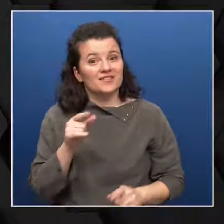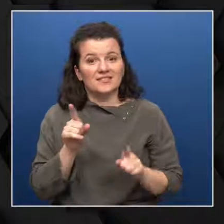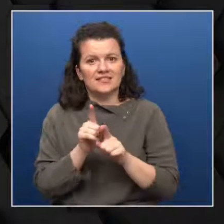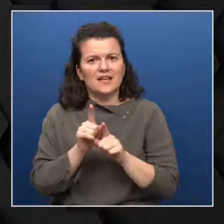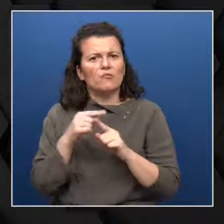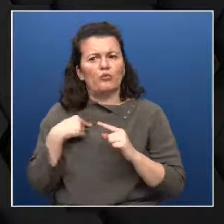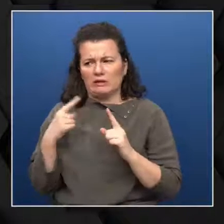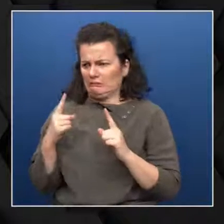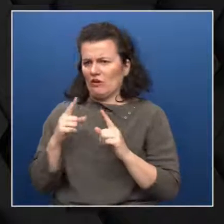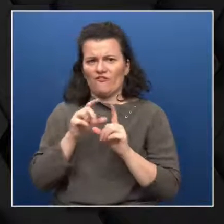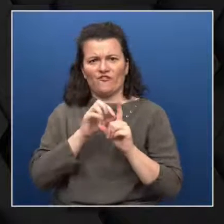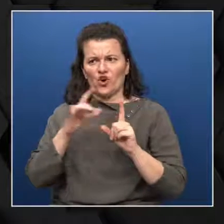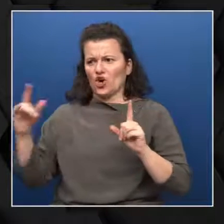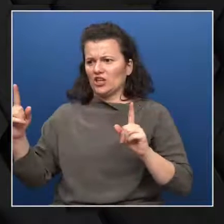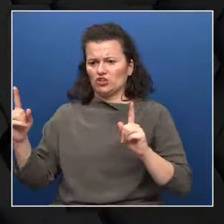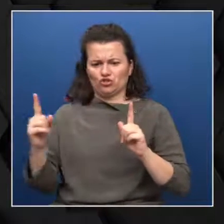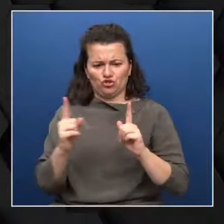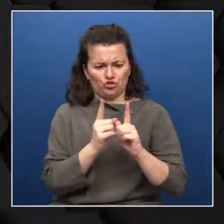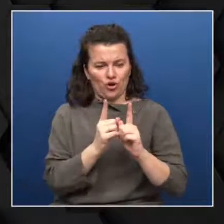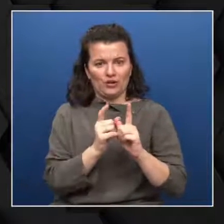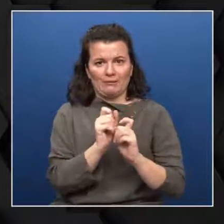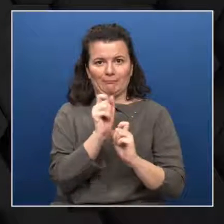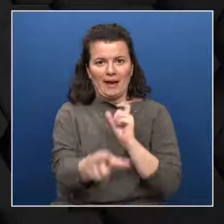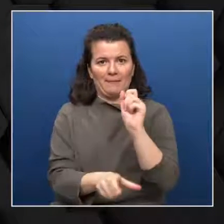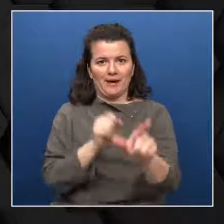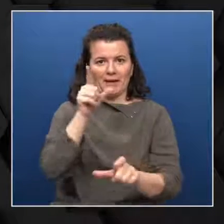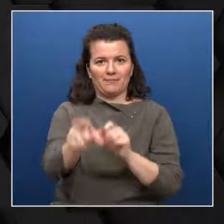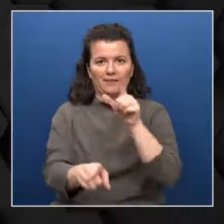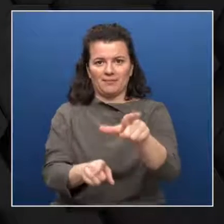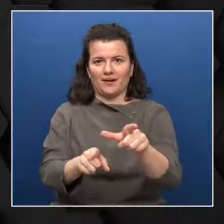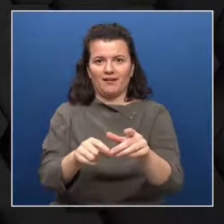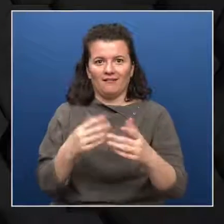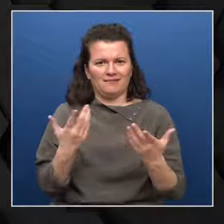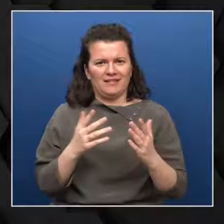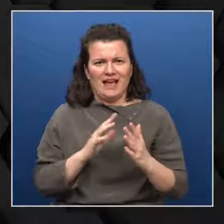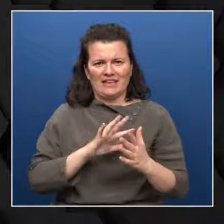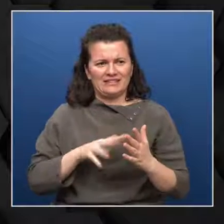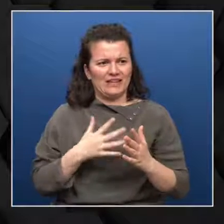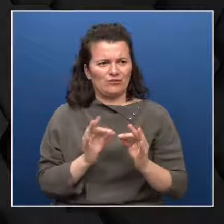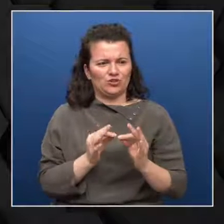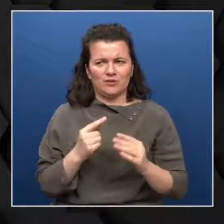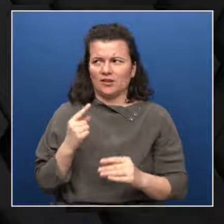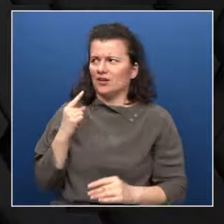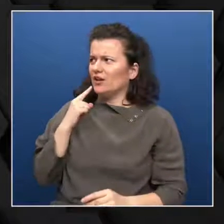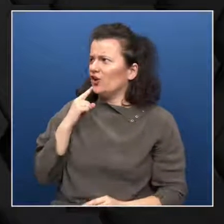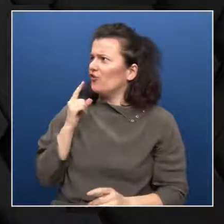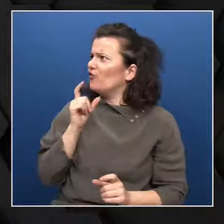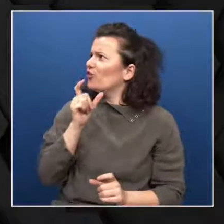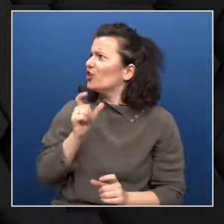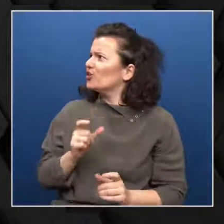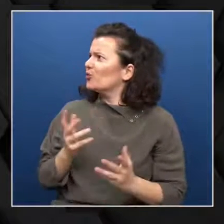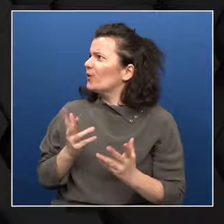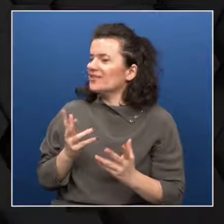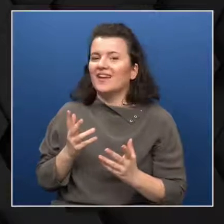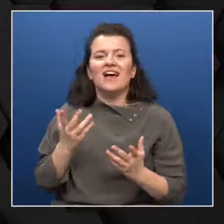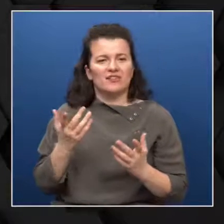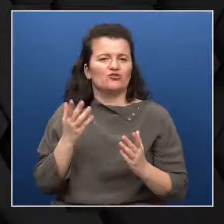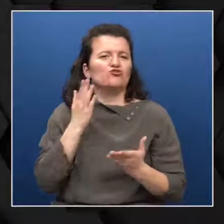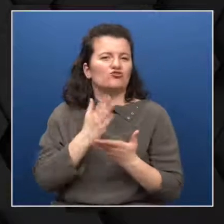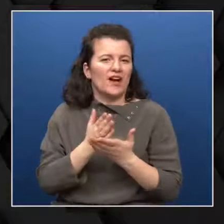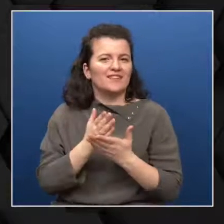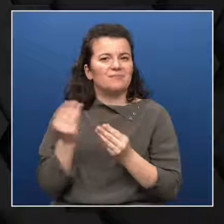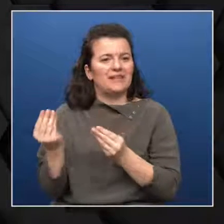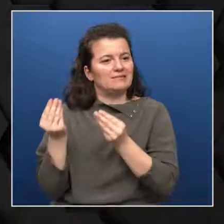is the flow? What are these words? What is wrong with you? So you're right. We have to prepare them with a little bit of context on what these things